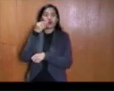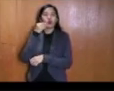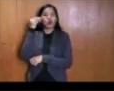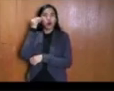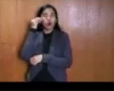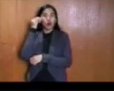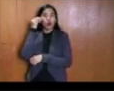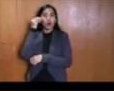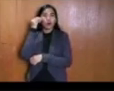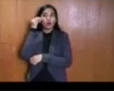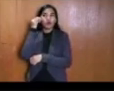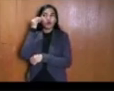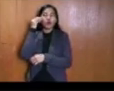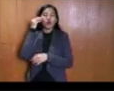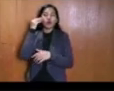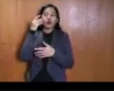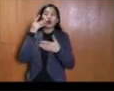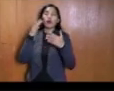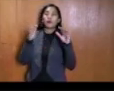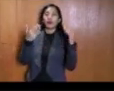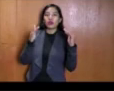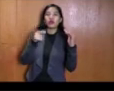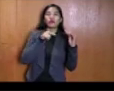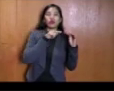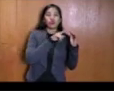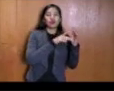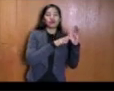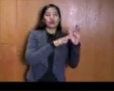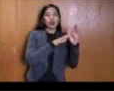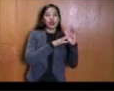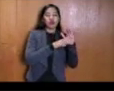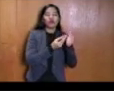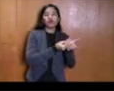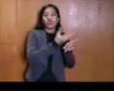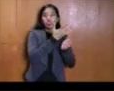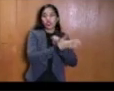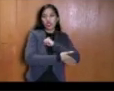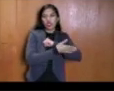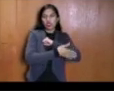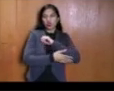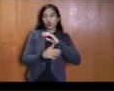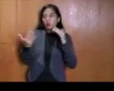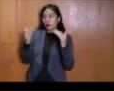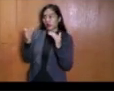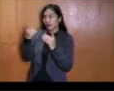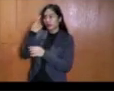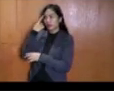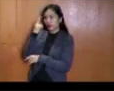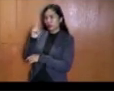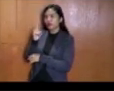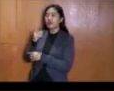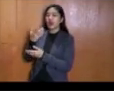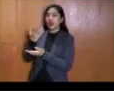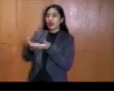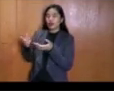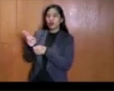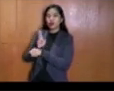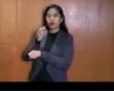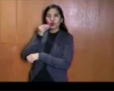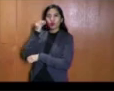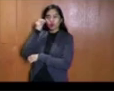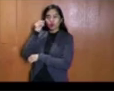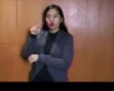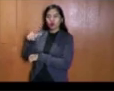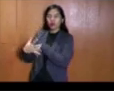from developed countries or countries from the global north than they were at identifying household items from low to middle